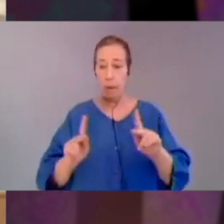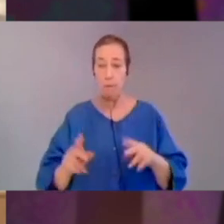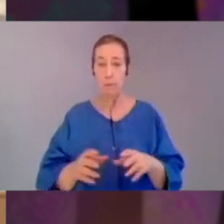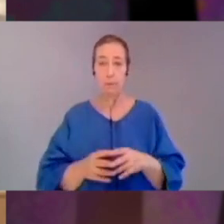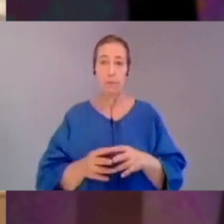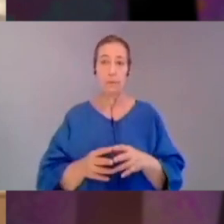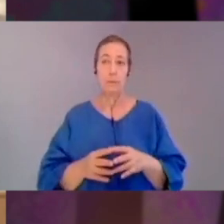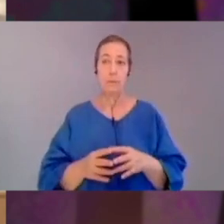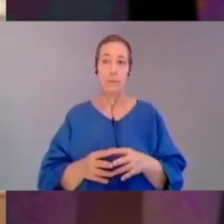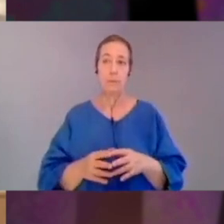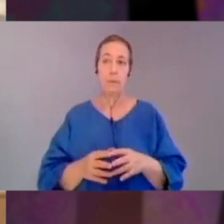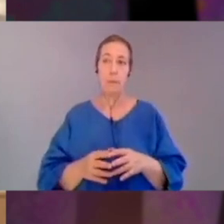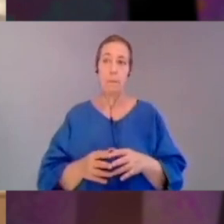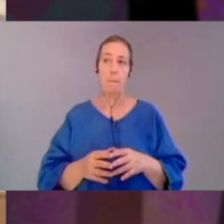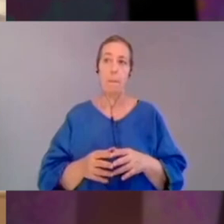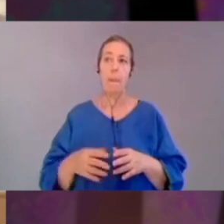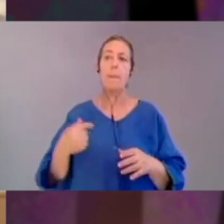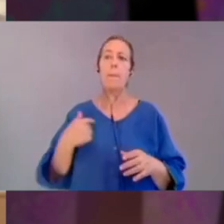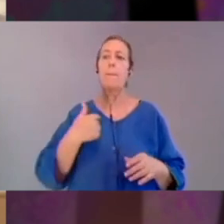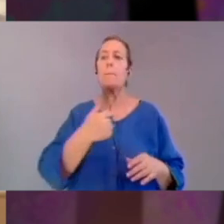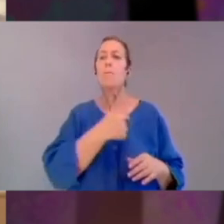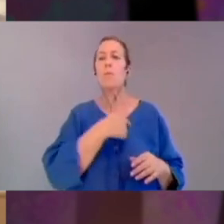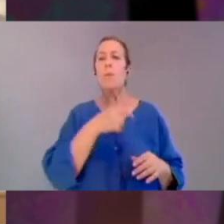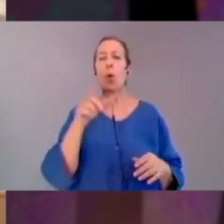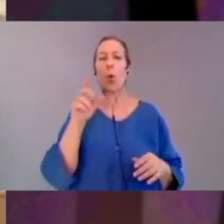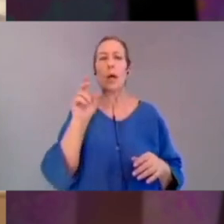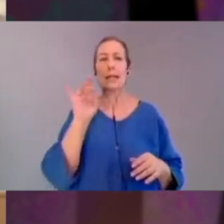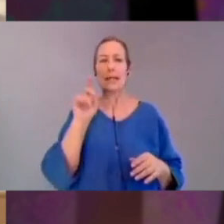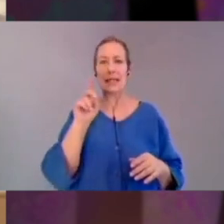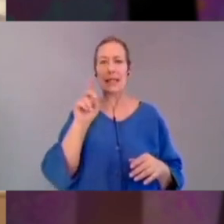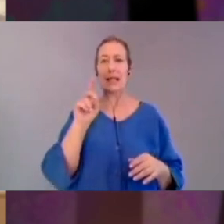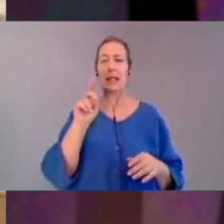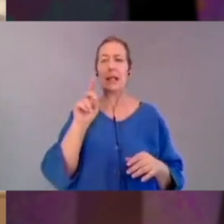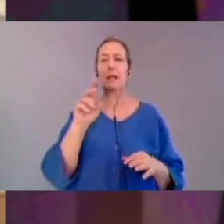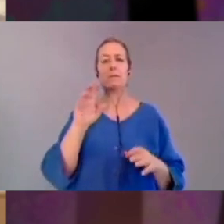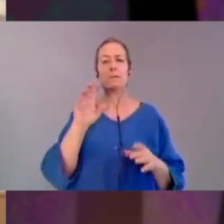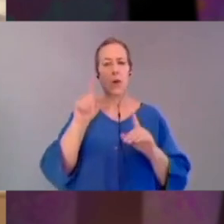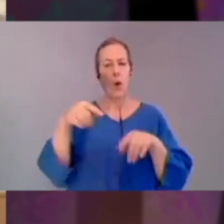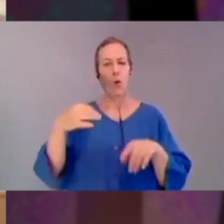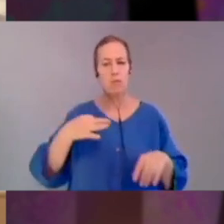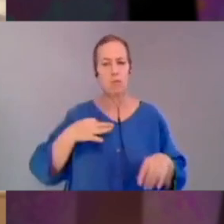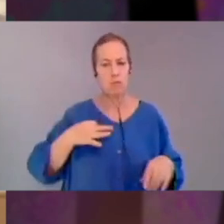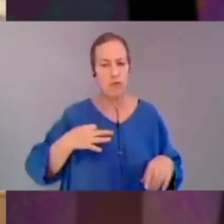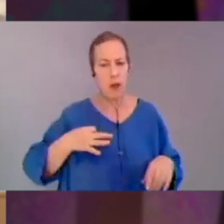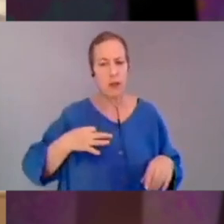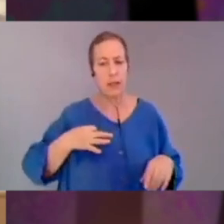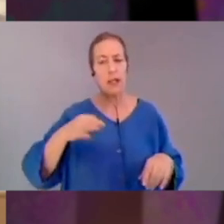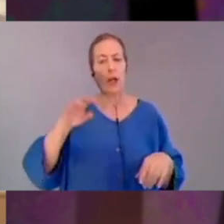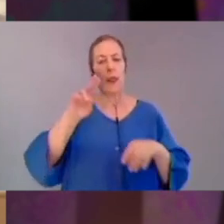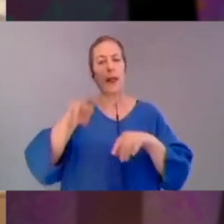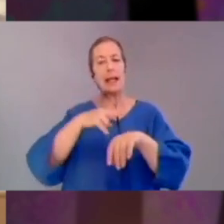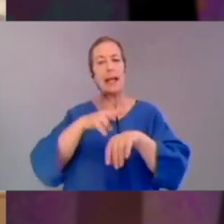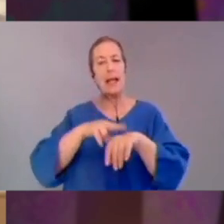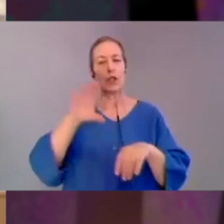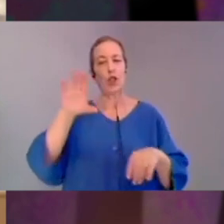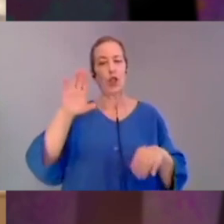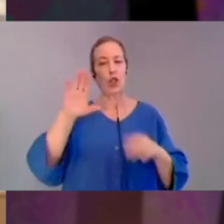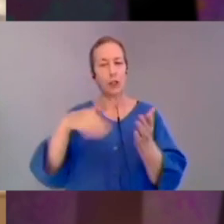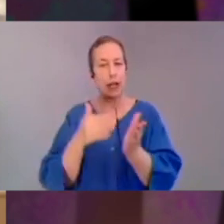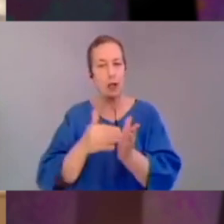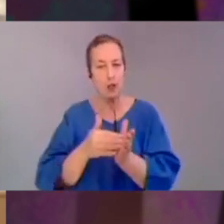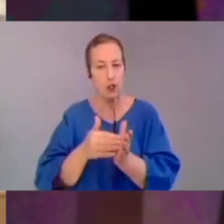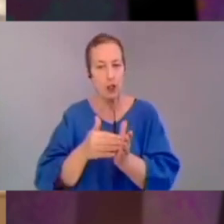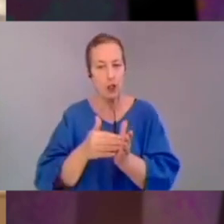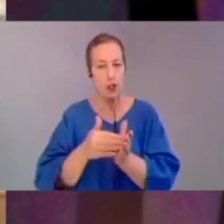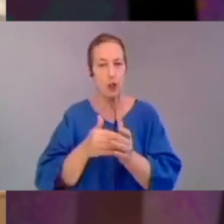And, you know, we did things like we went and volunteered at the Hawaii Nature Center in Oahu. We did a